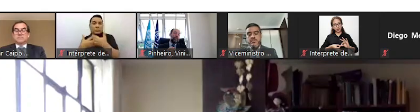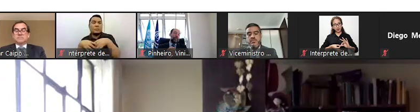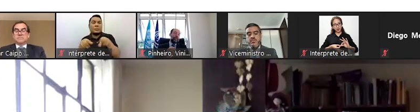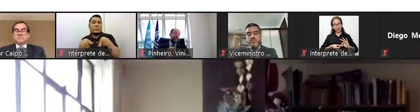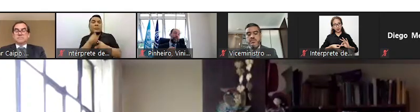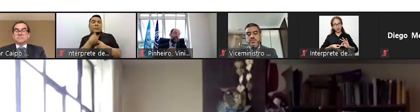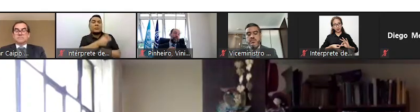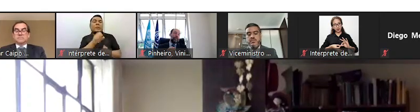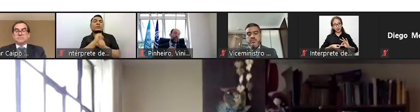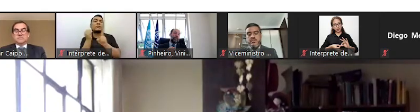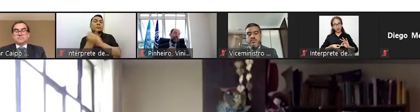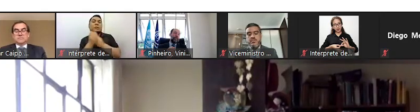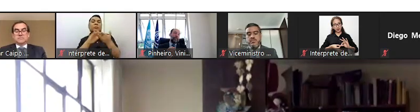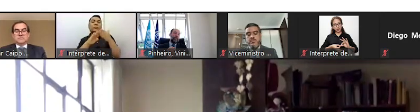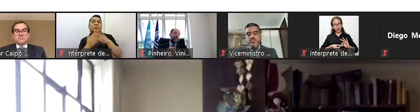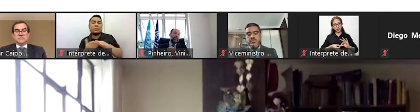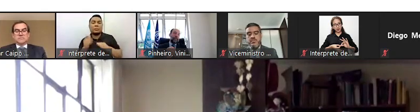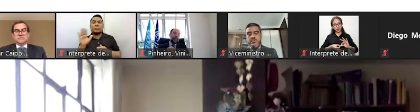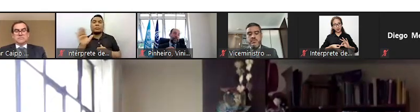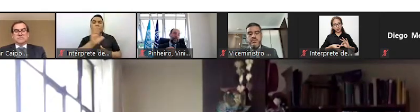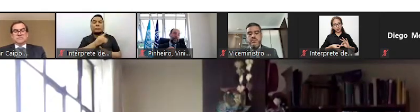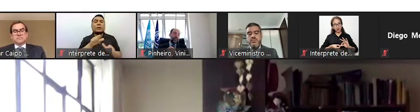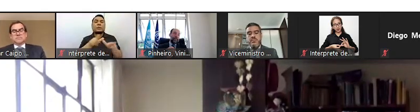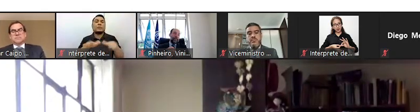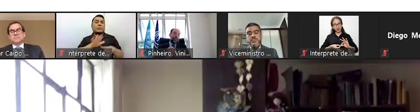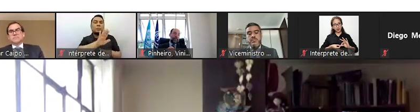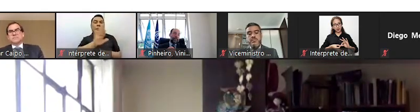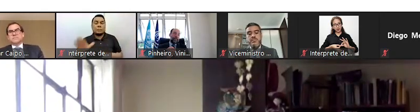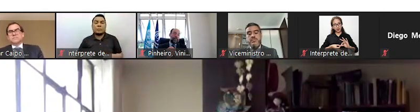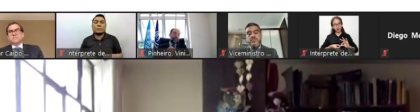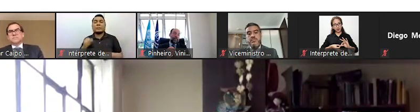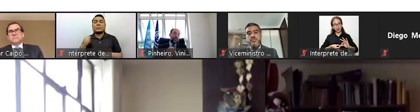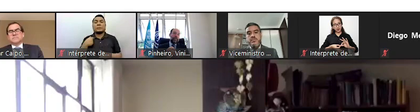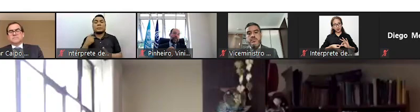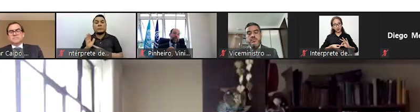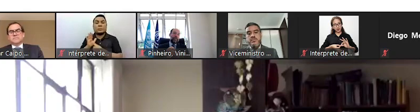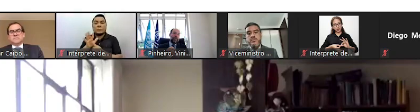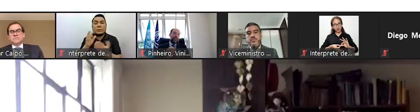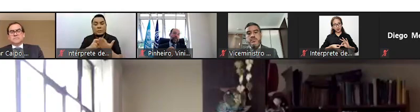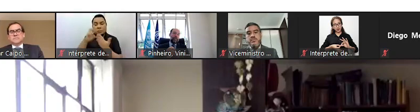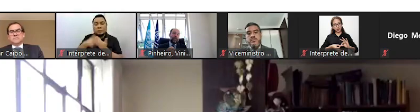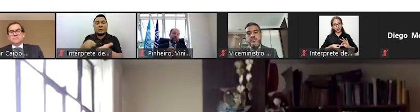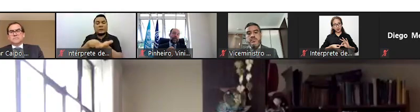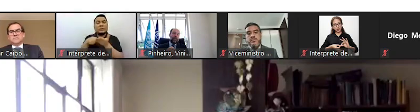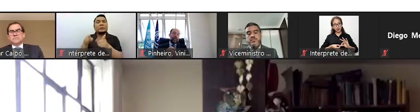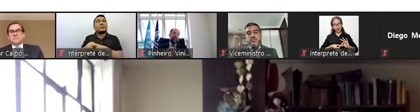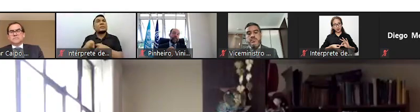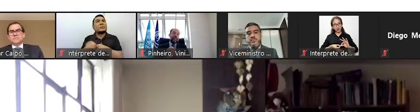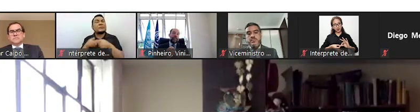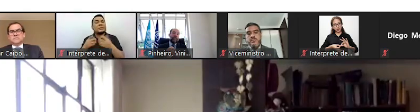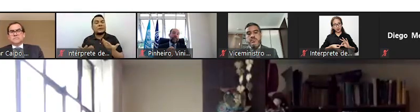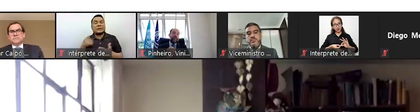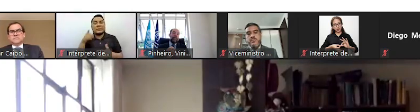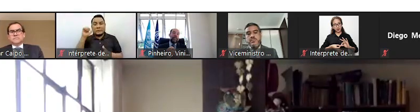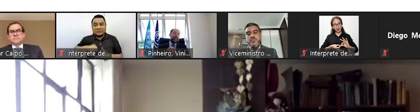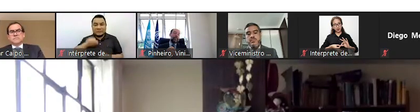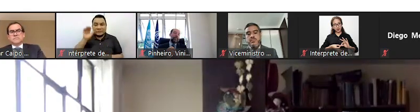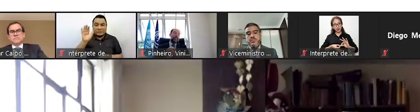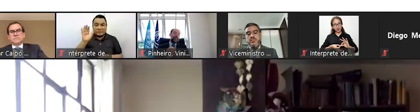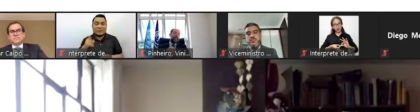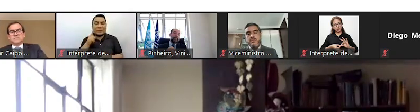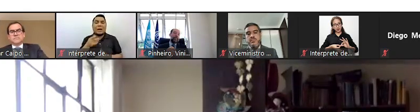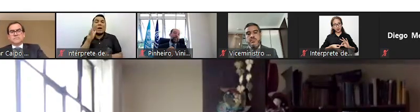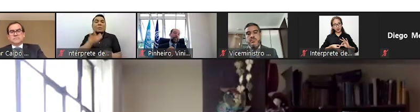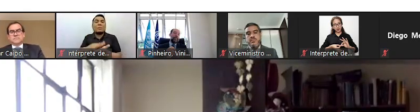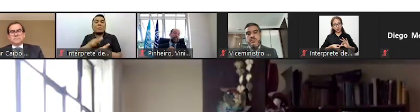sectors and the social actors and the populations in the territories this plan also demands